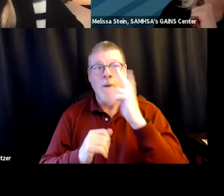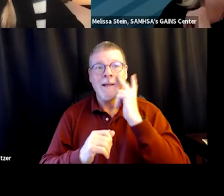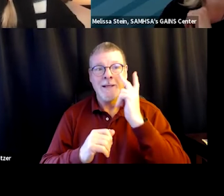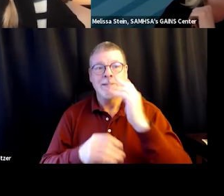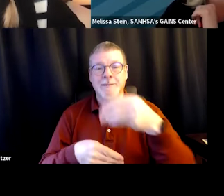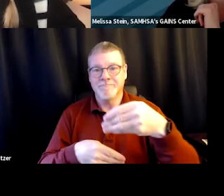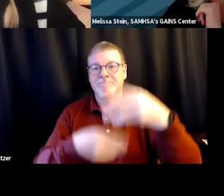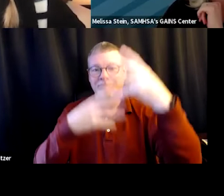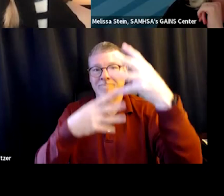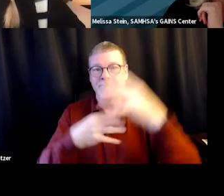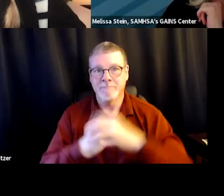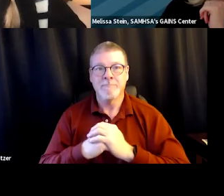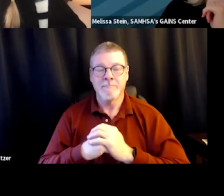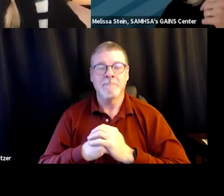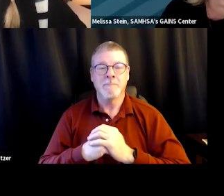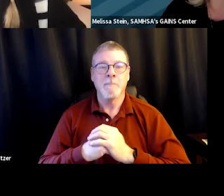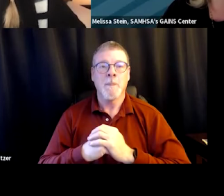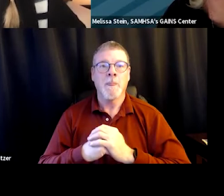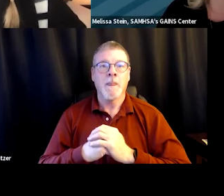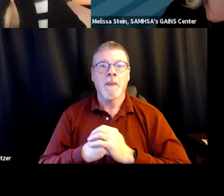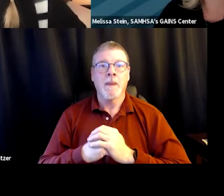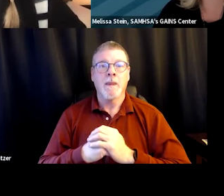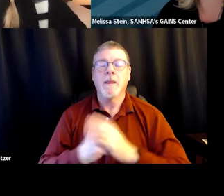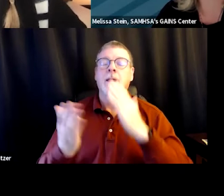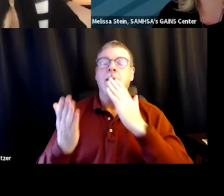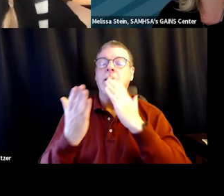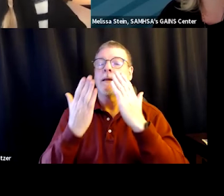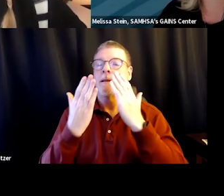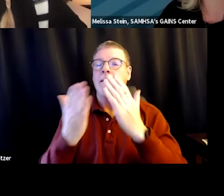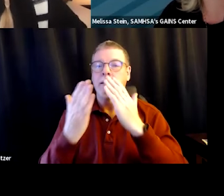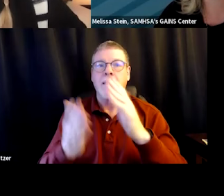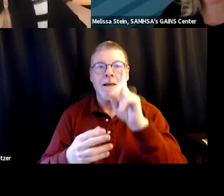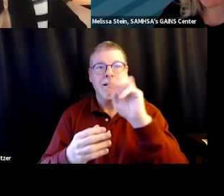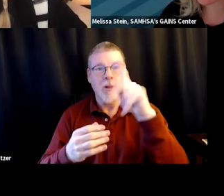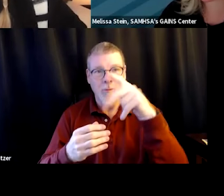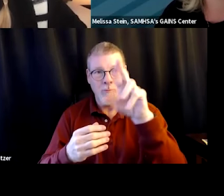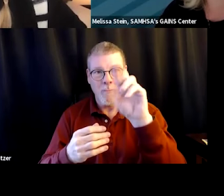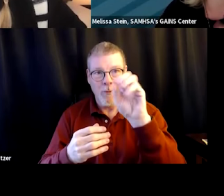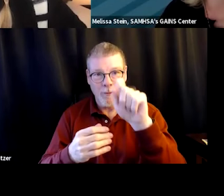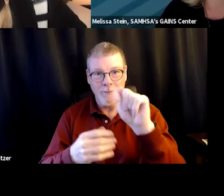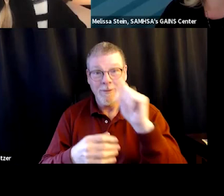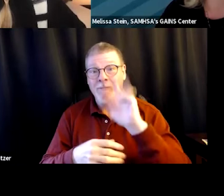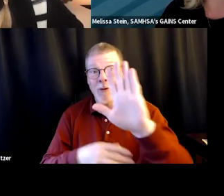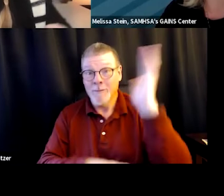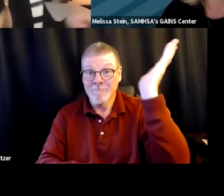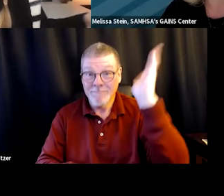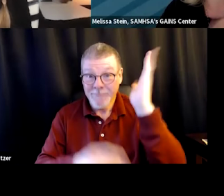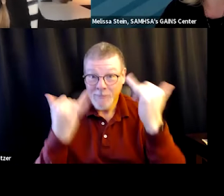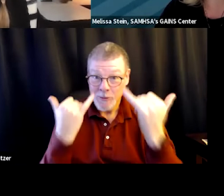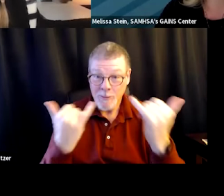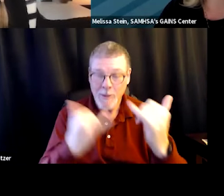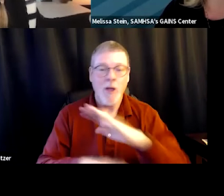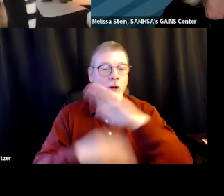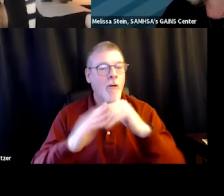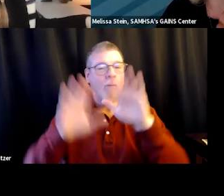the chat very soon. But thank you so much, Dr. Post, for your presentation today, for all of the wonderful